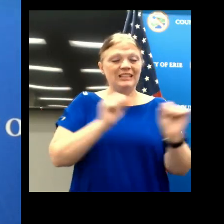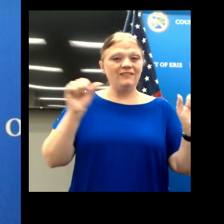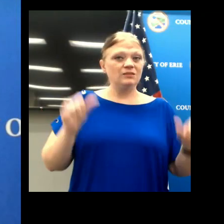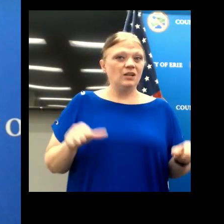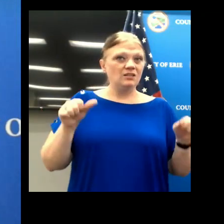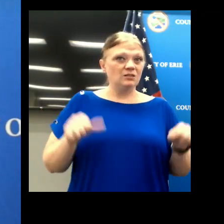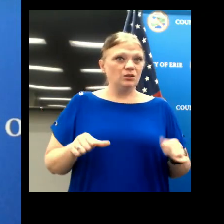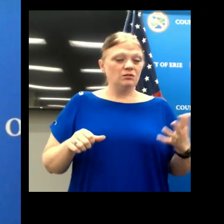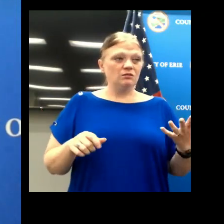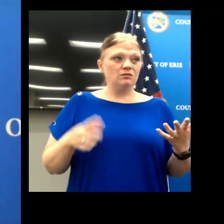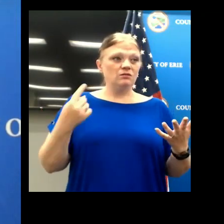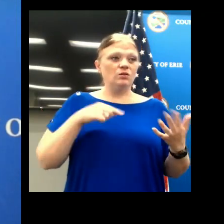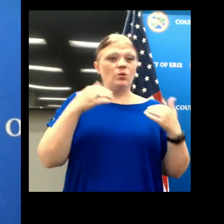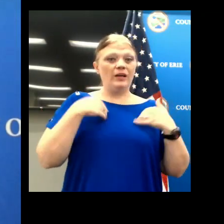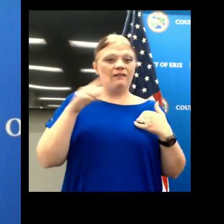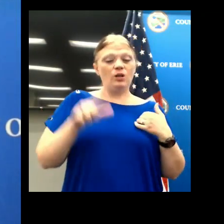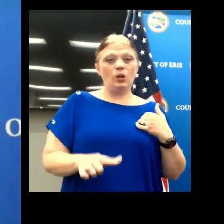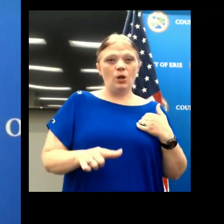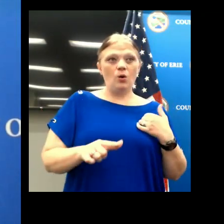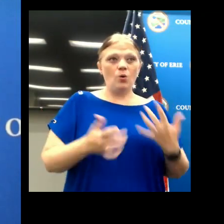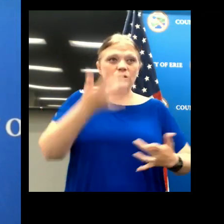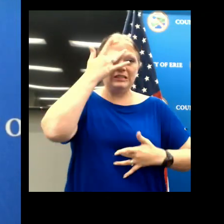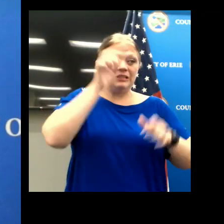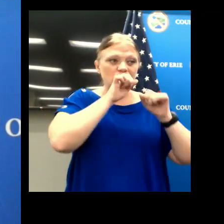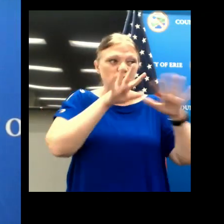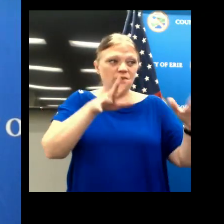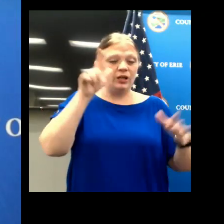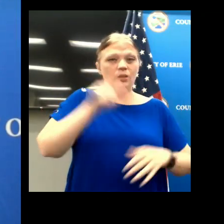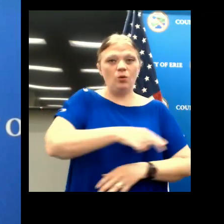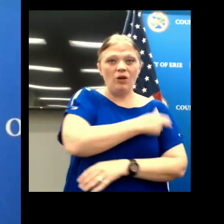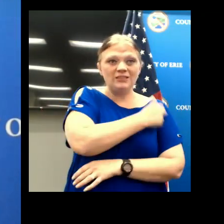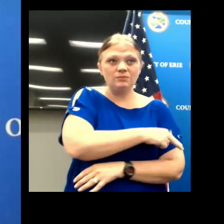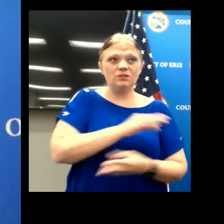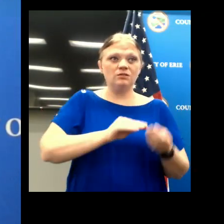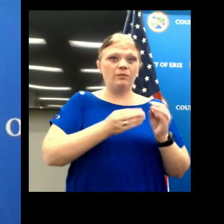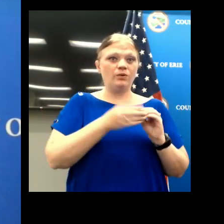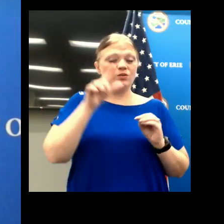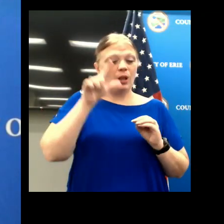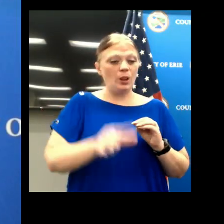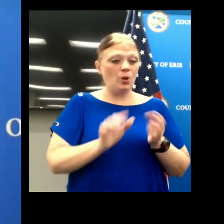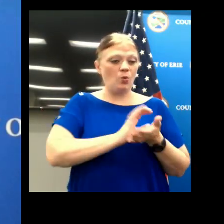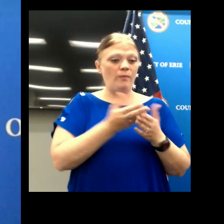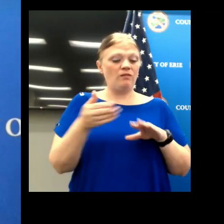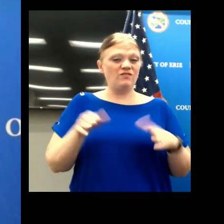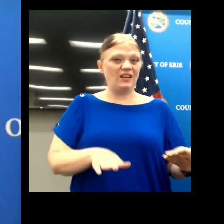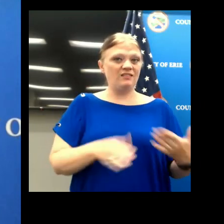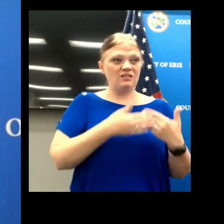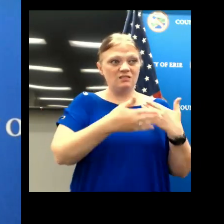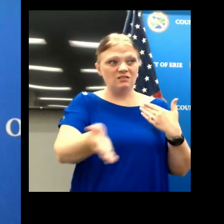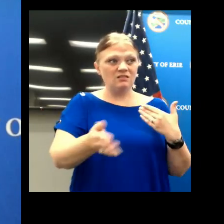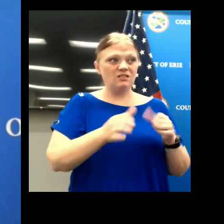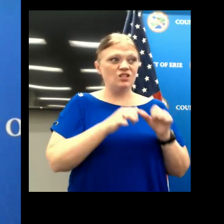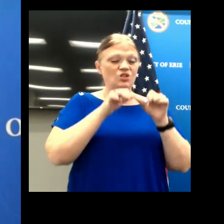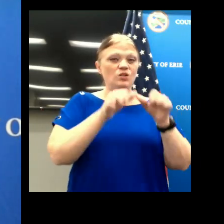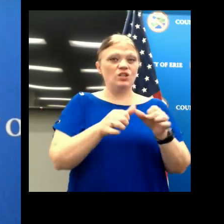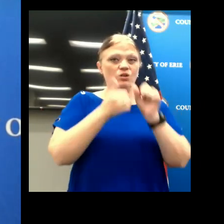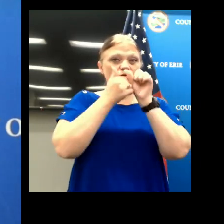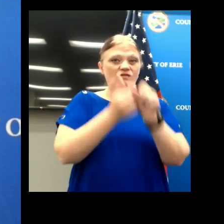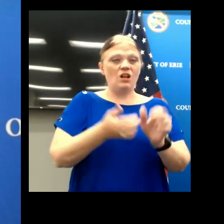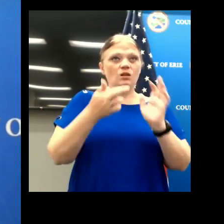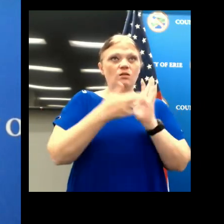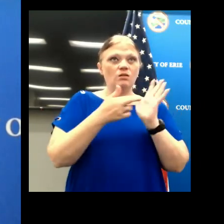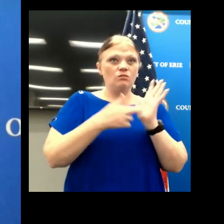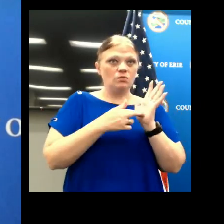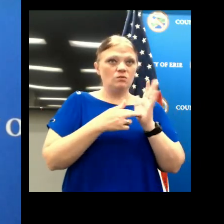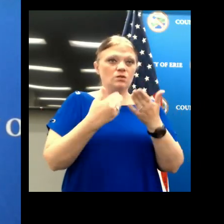possible, so that we have the low contraction rate, low hospitalization rate, and a low amount of deaths going forward, is to continue to follow the rules,